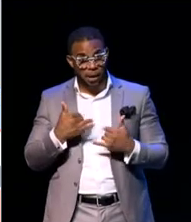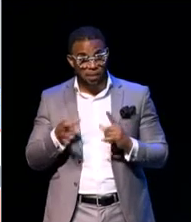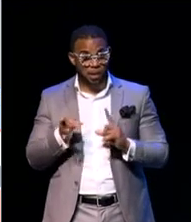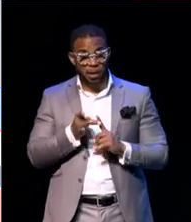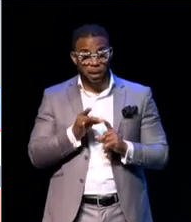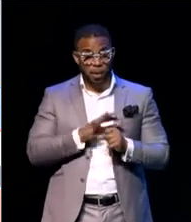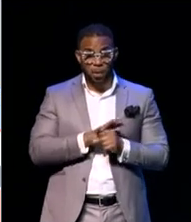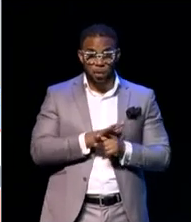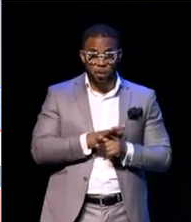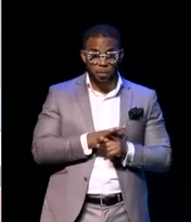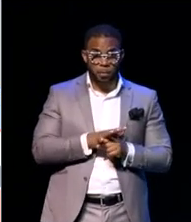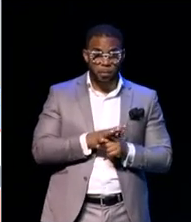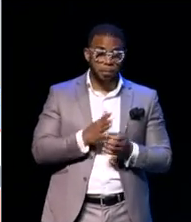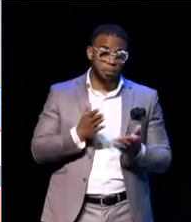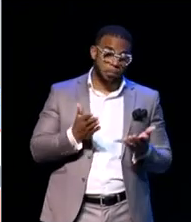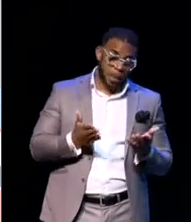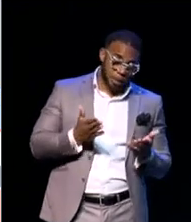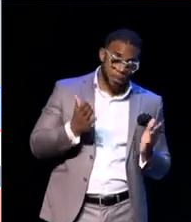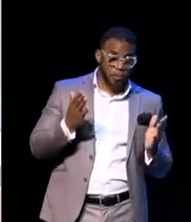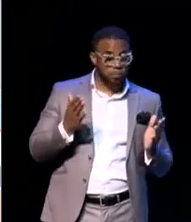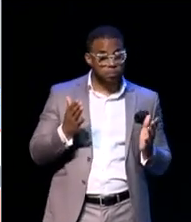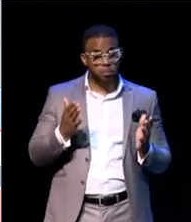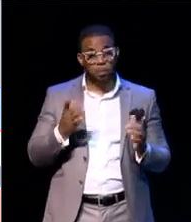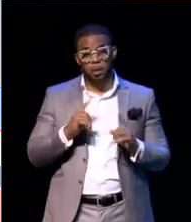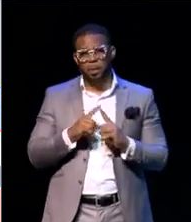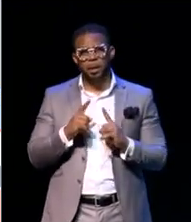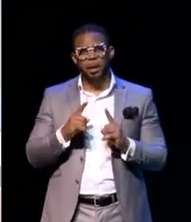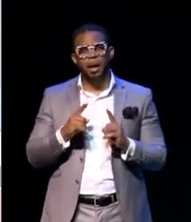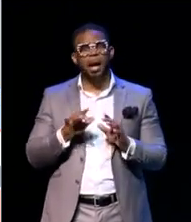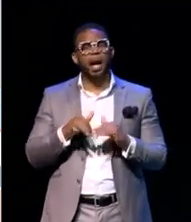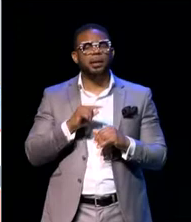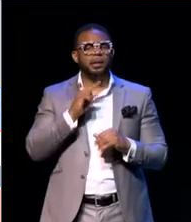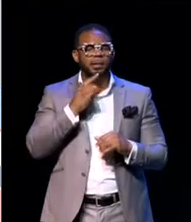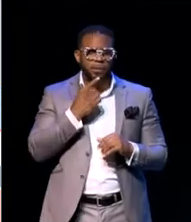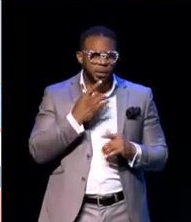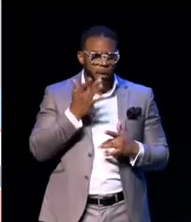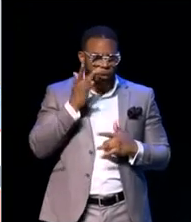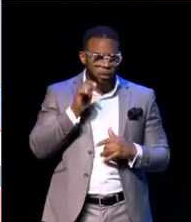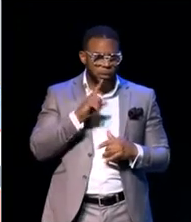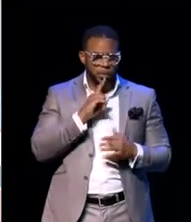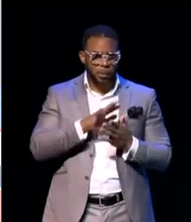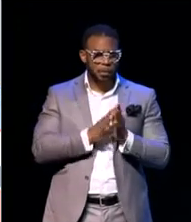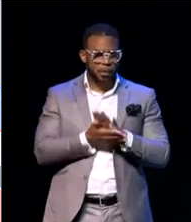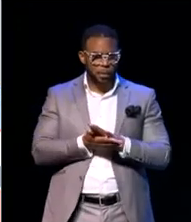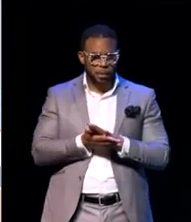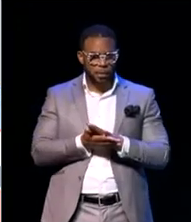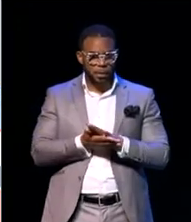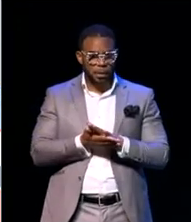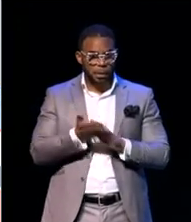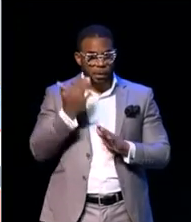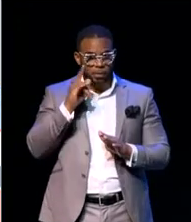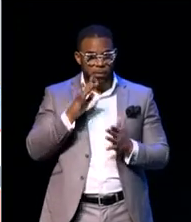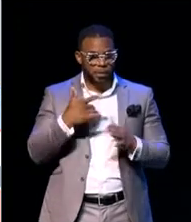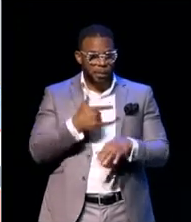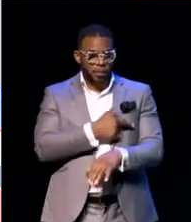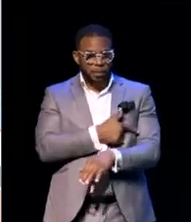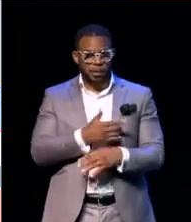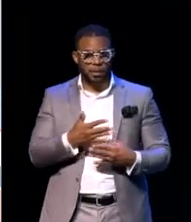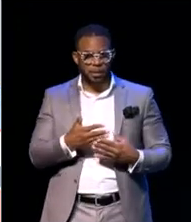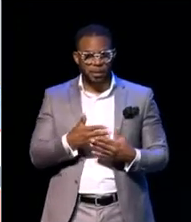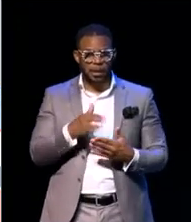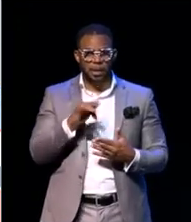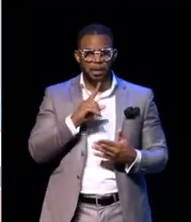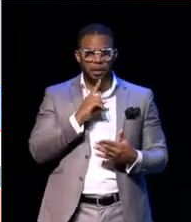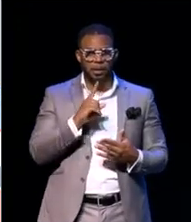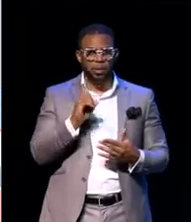contracted COVID-19? Maybe. But how severely ill will she become if she'd been vaccinated? And